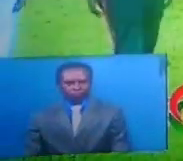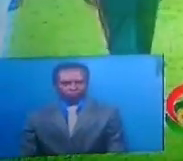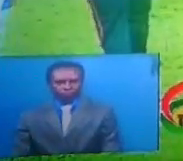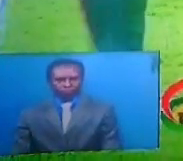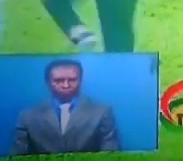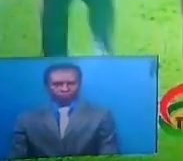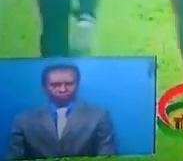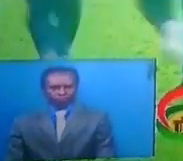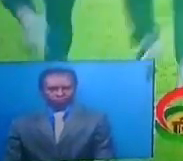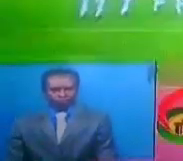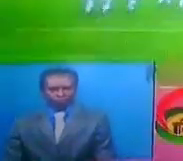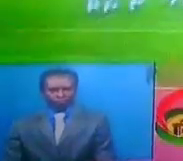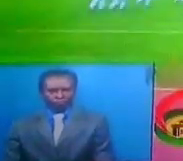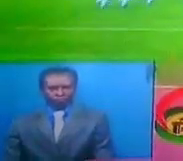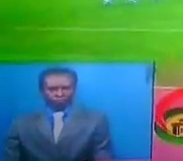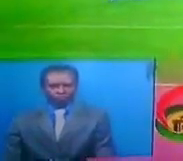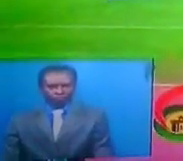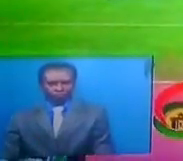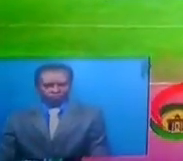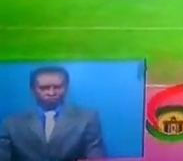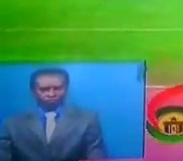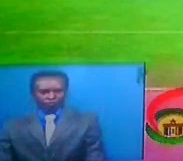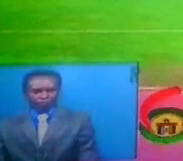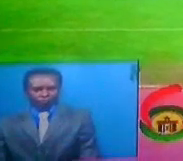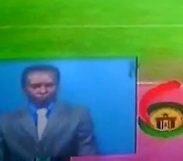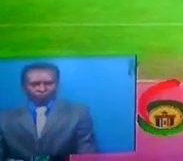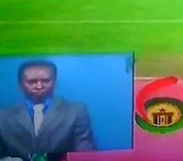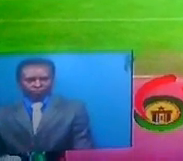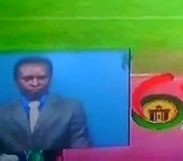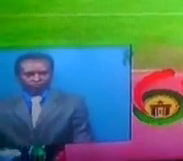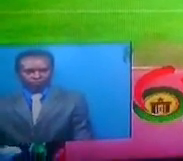Yes, and their motto is strong mind, strong body.